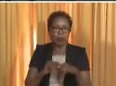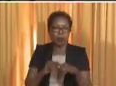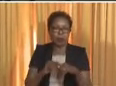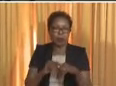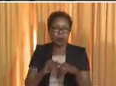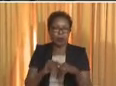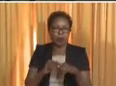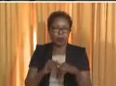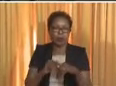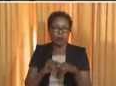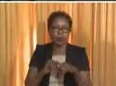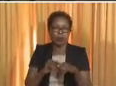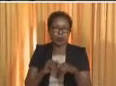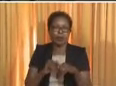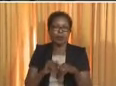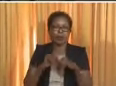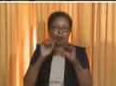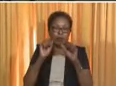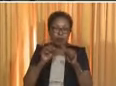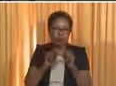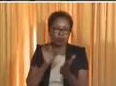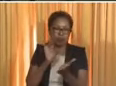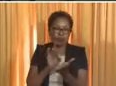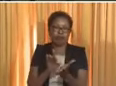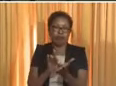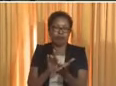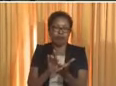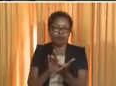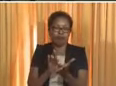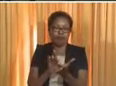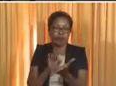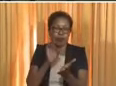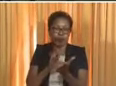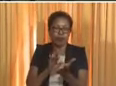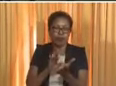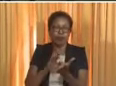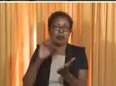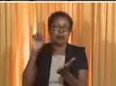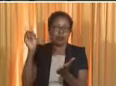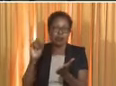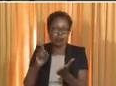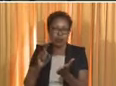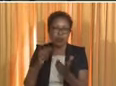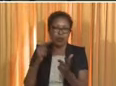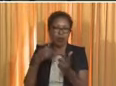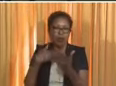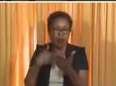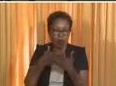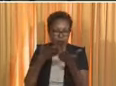ability to move a motion of impeachment. And that is how to deal with it. To this end,